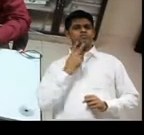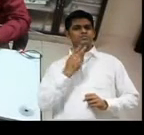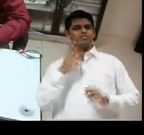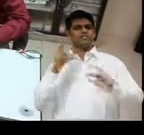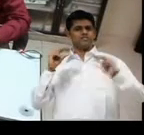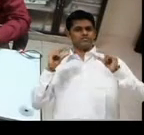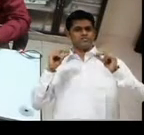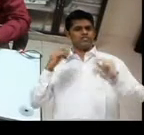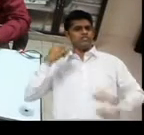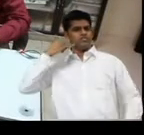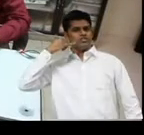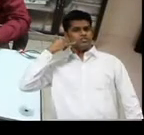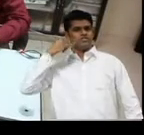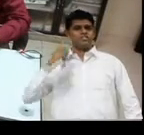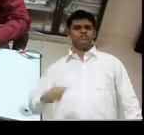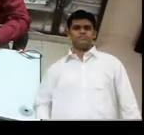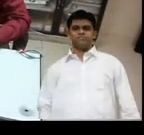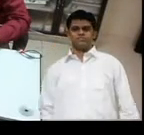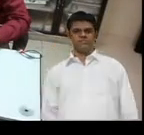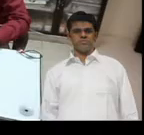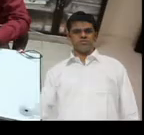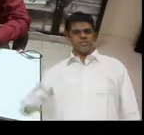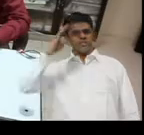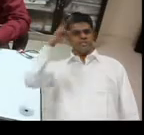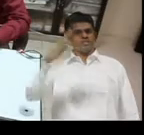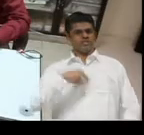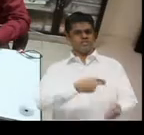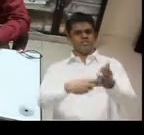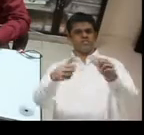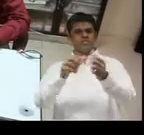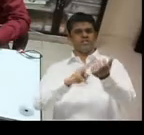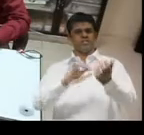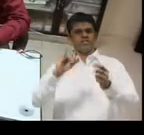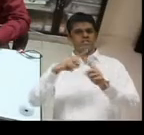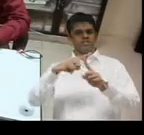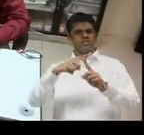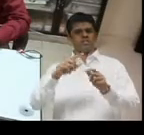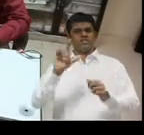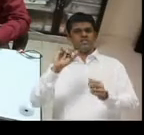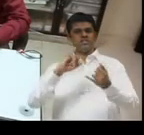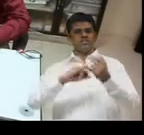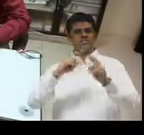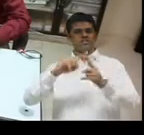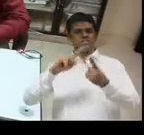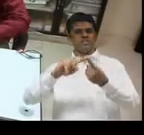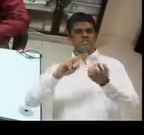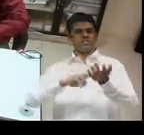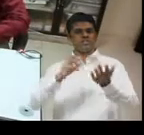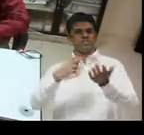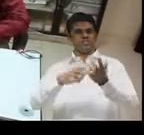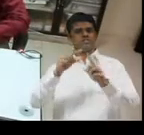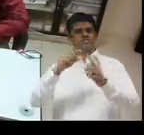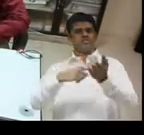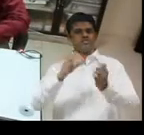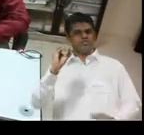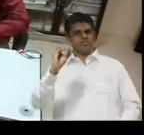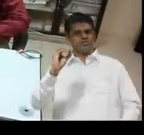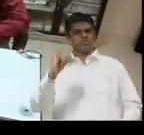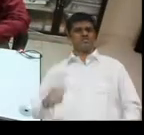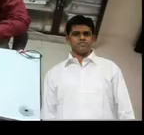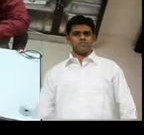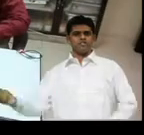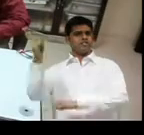Do you find it difficult to hear voices while you're talking on the phone? Hi, I'm Amit and this is the Listener